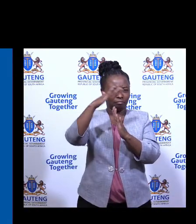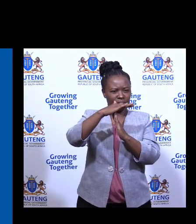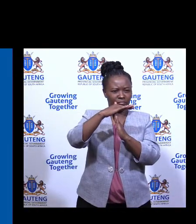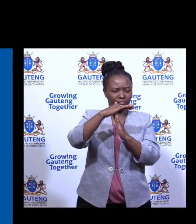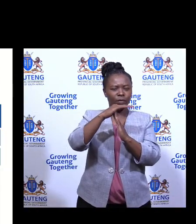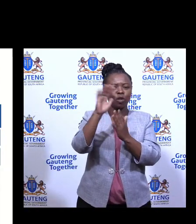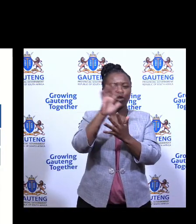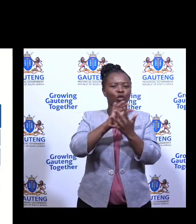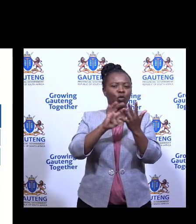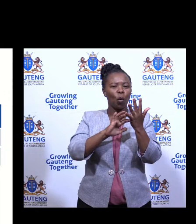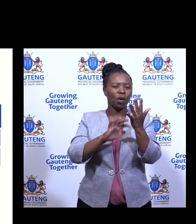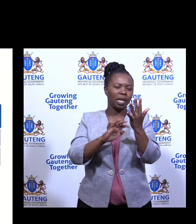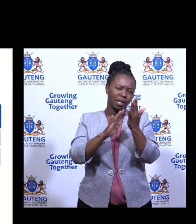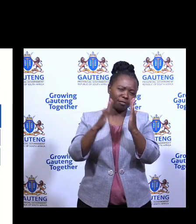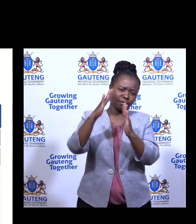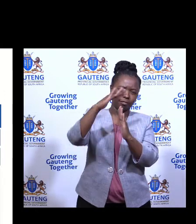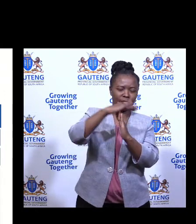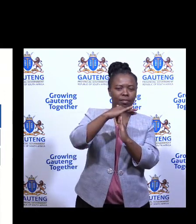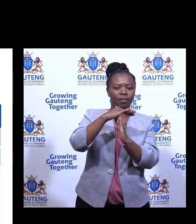storylines